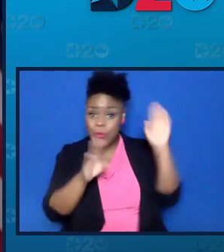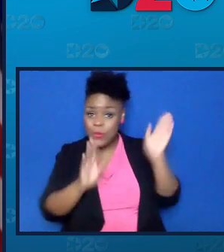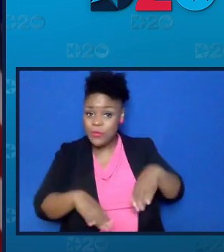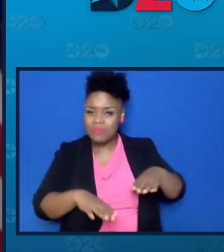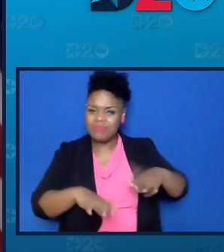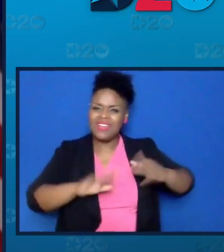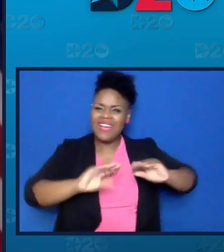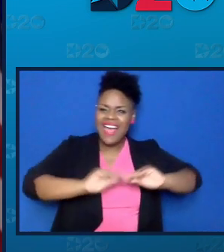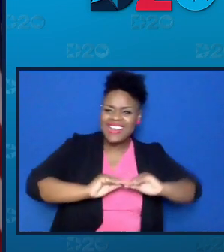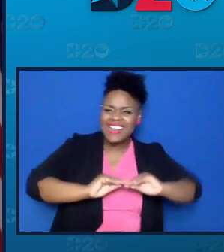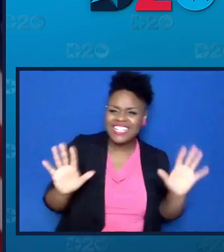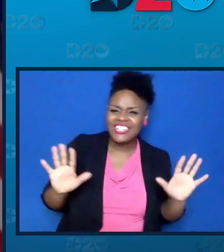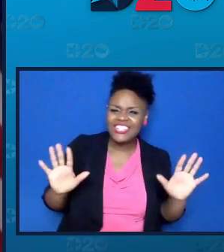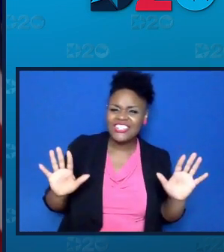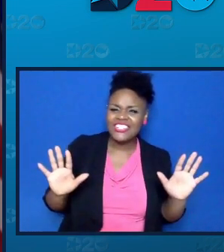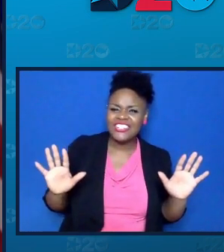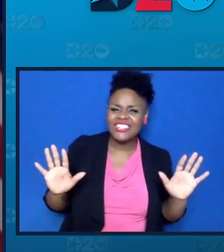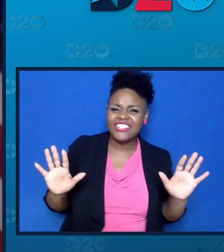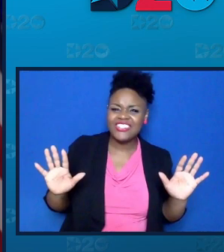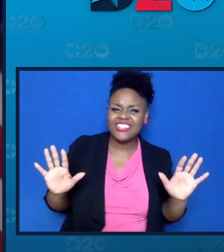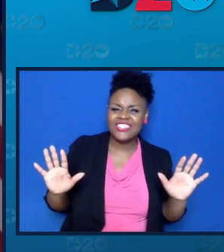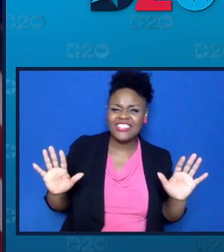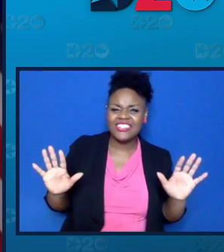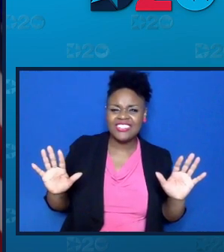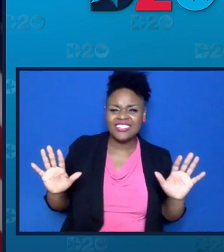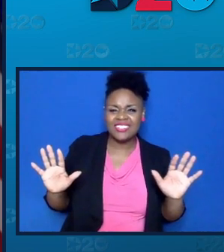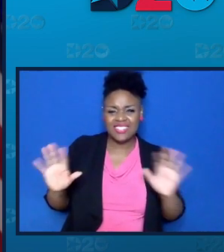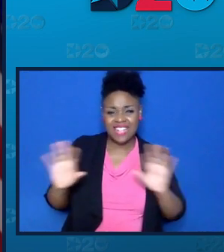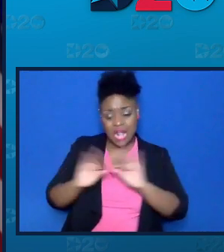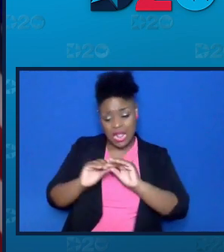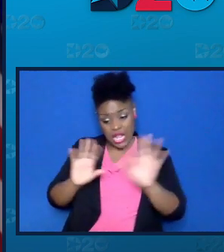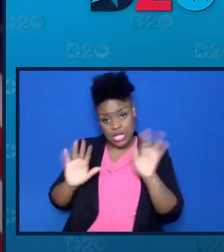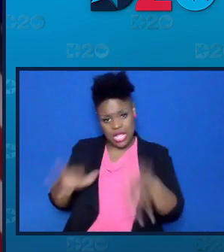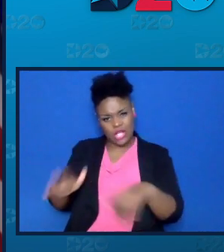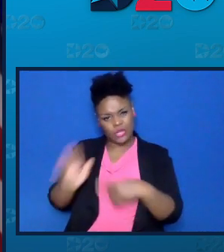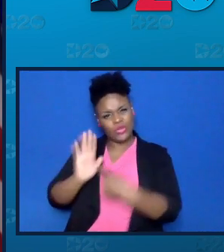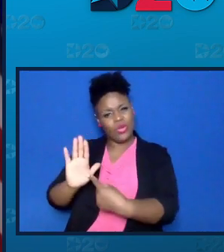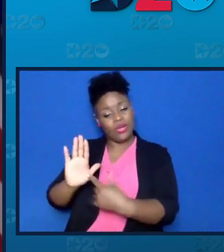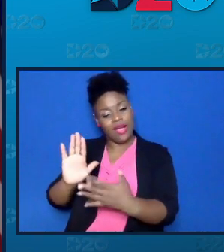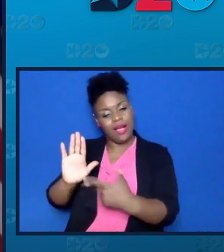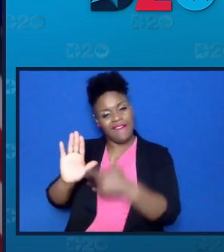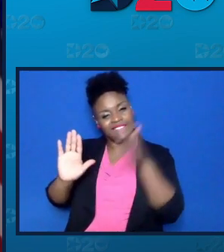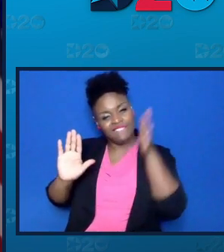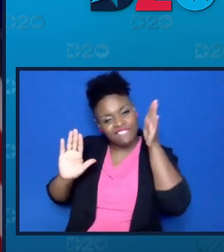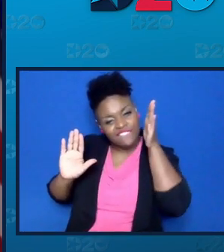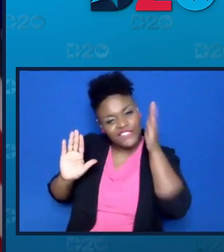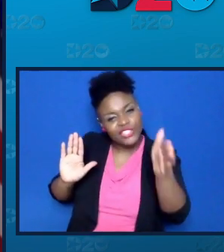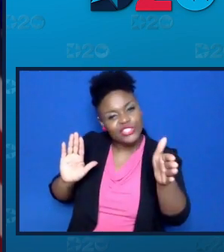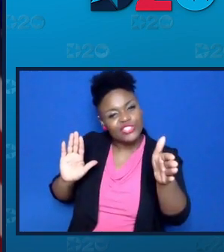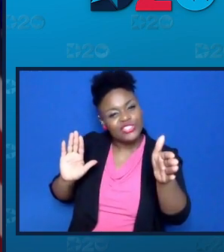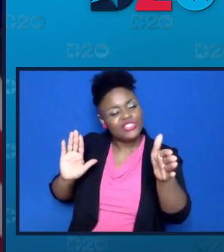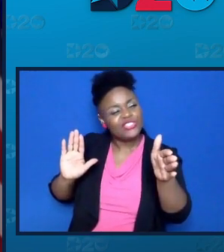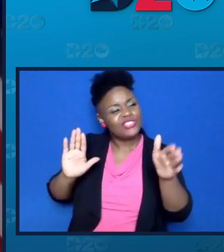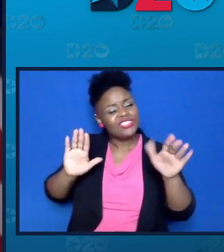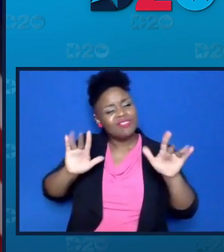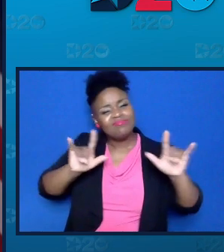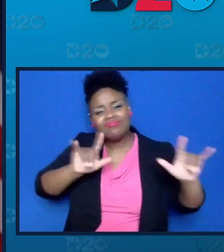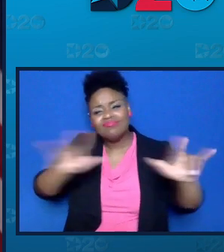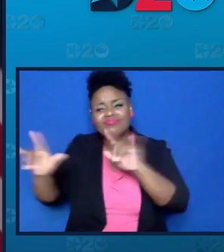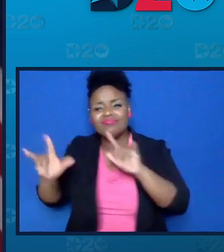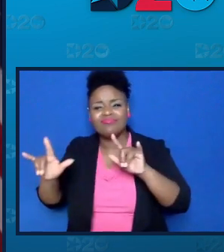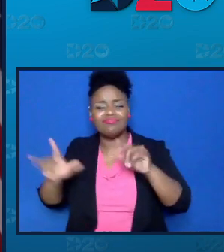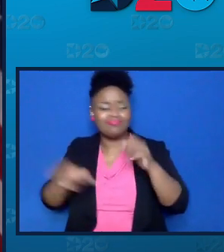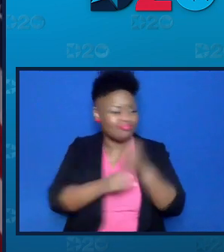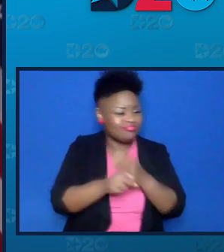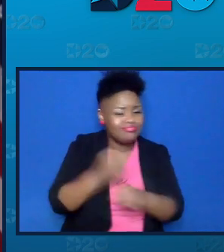future, light to see our way forward, and love for one another. America isn't just a collection of